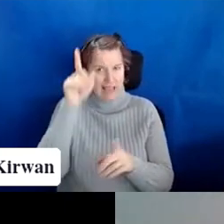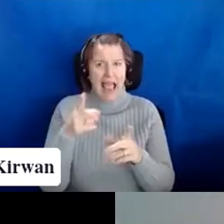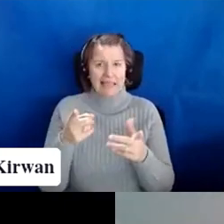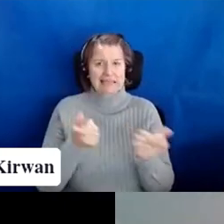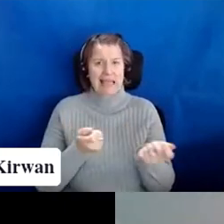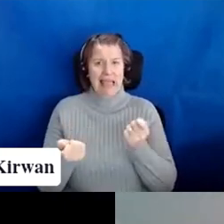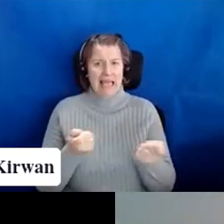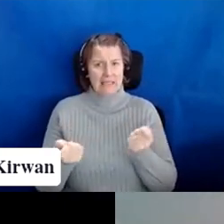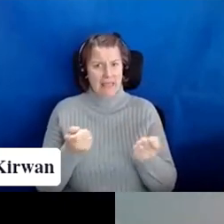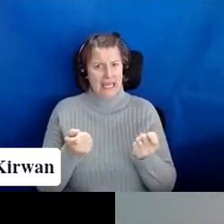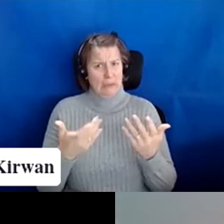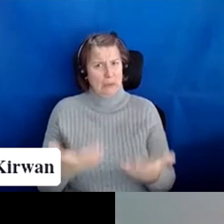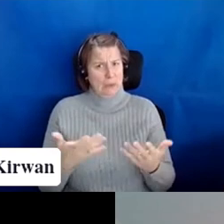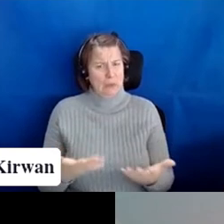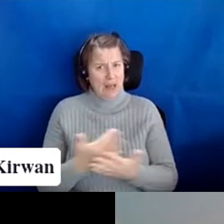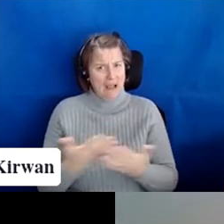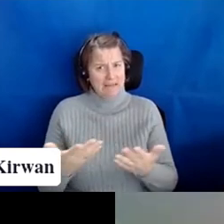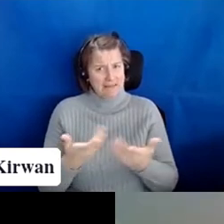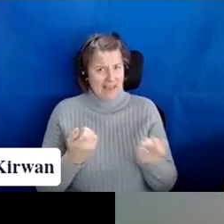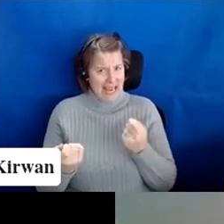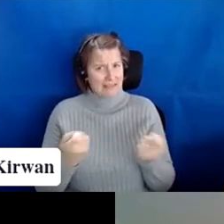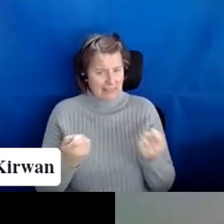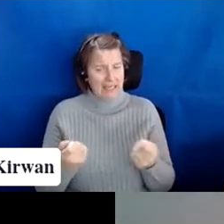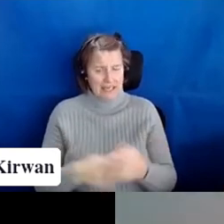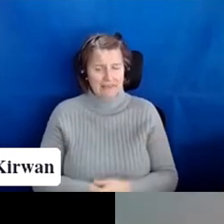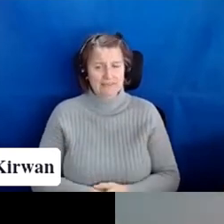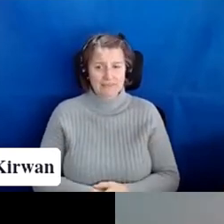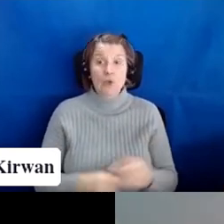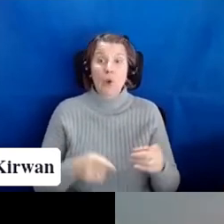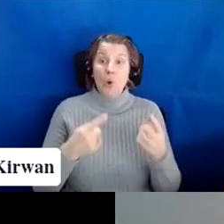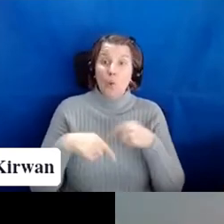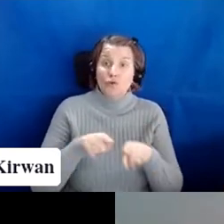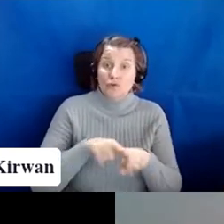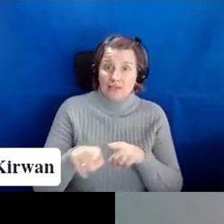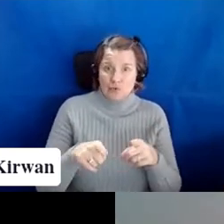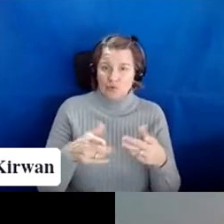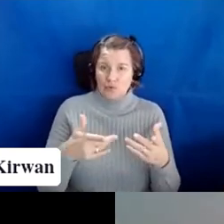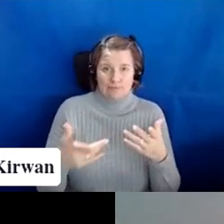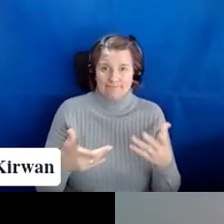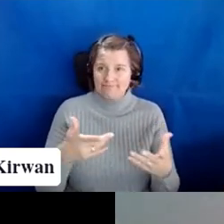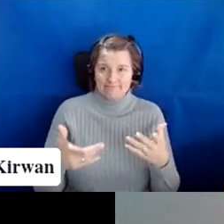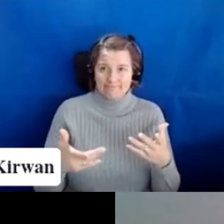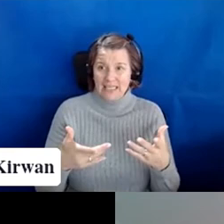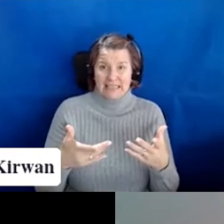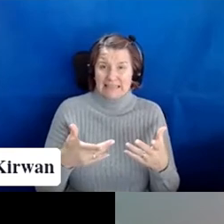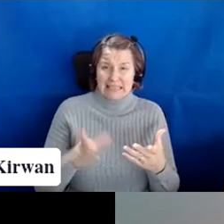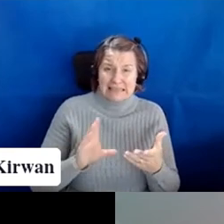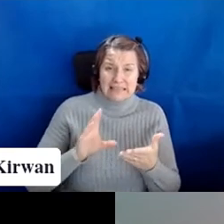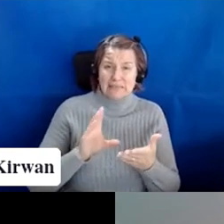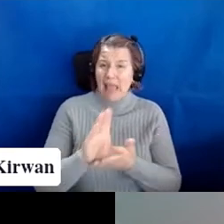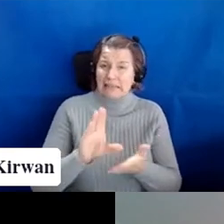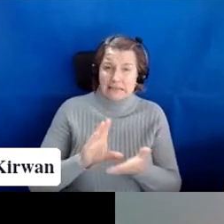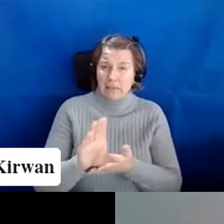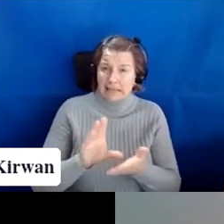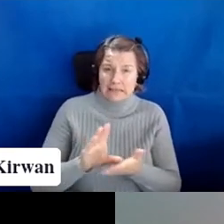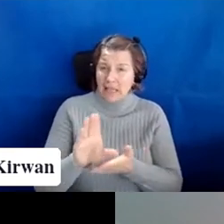which is difficult, but that's kind of what we're trying to do, is take that away, because you see people spending thousands of pounds